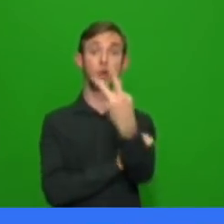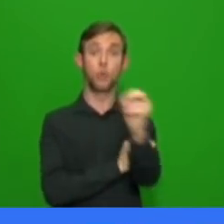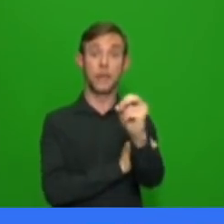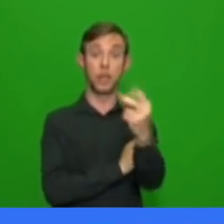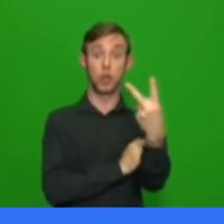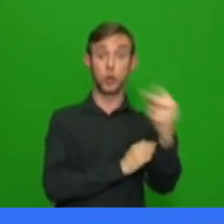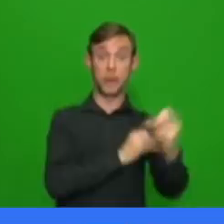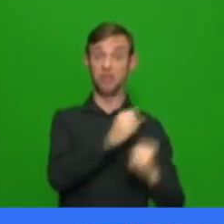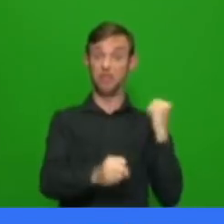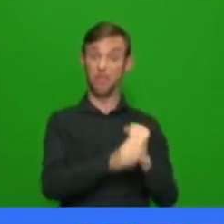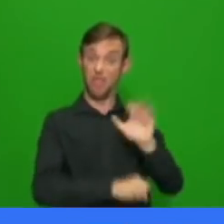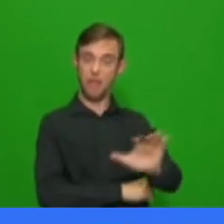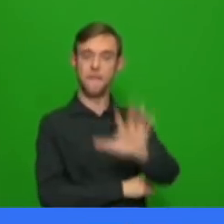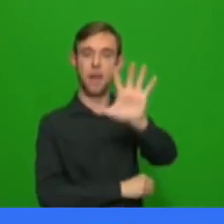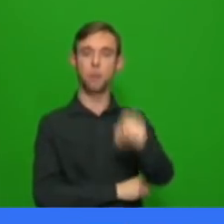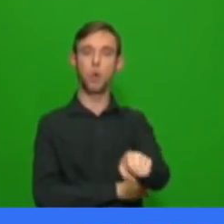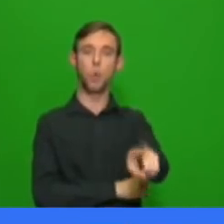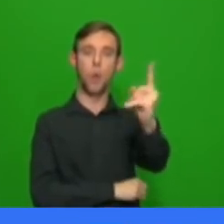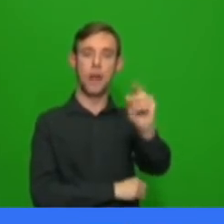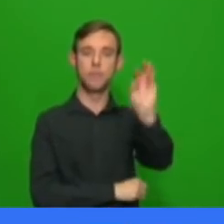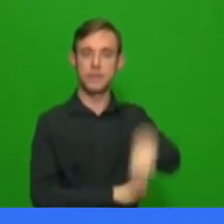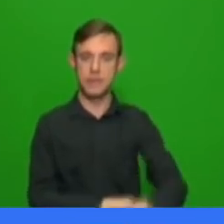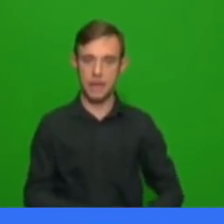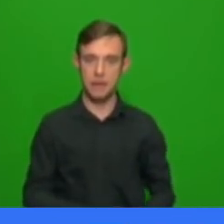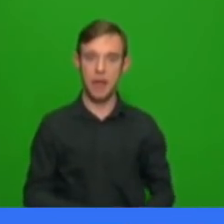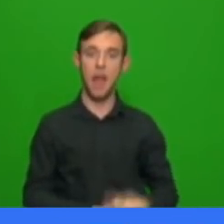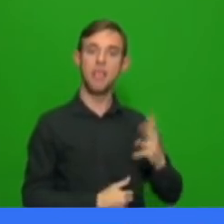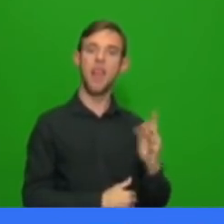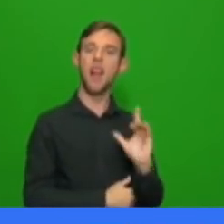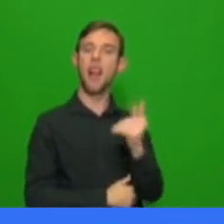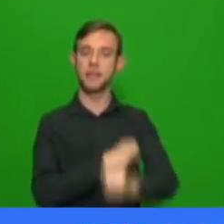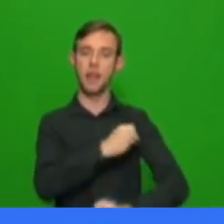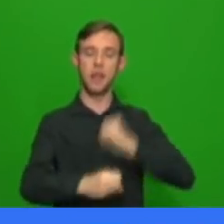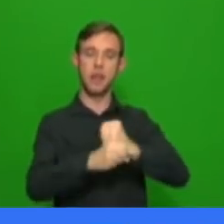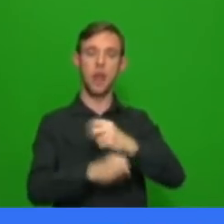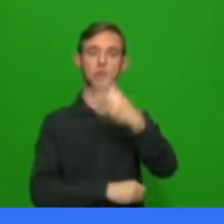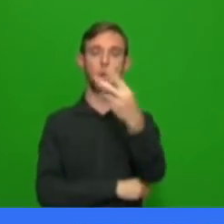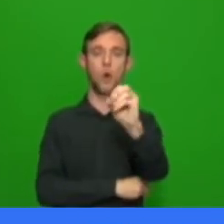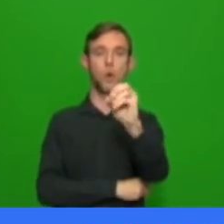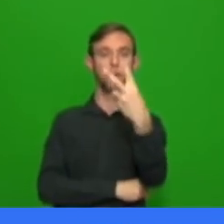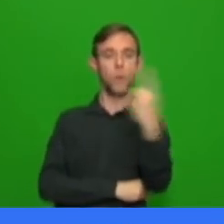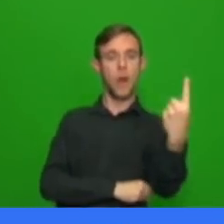and moderating to 4.6% in 2021.